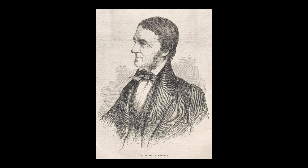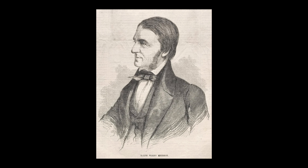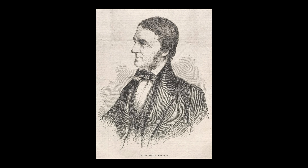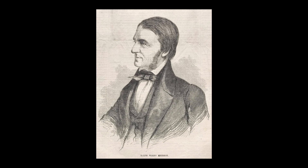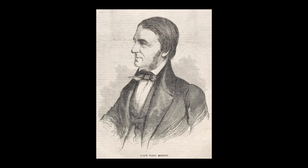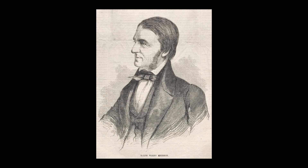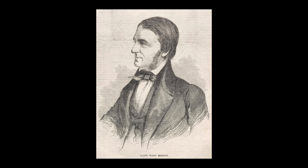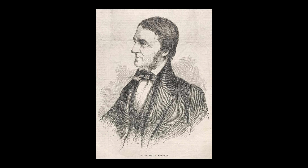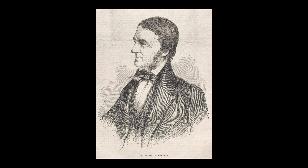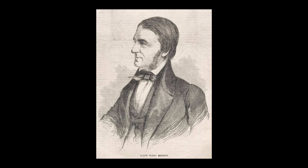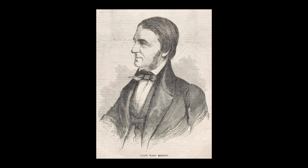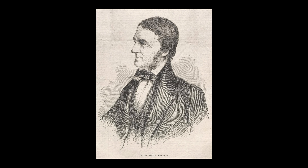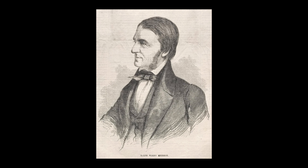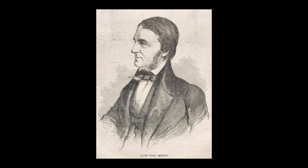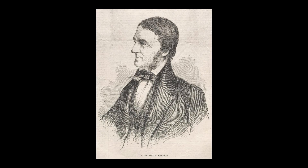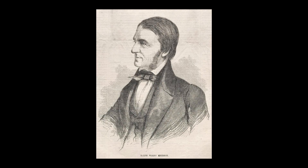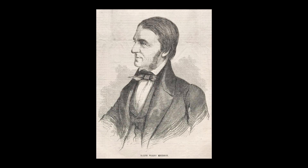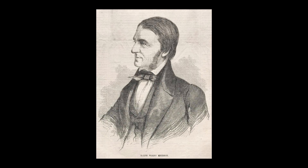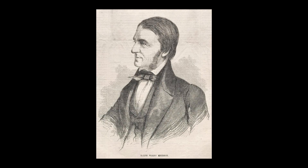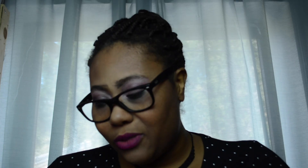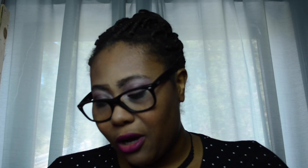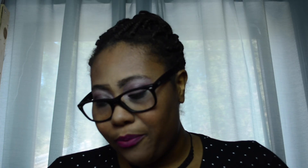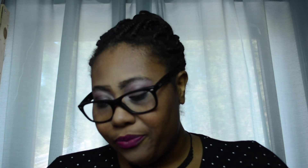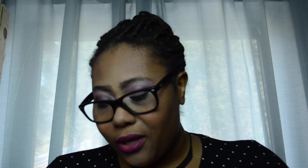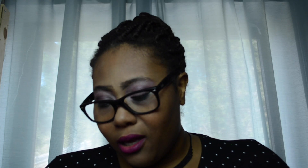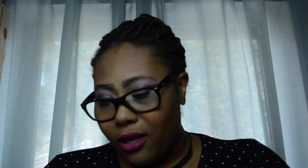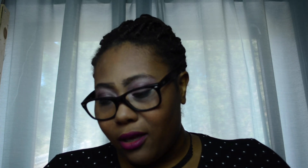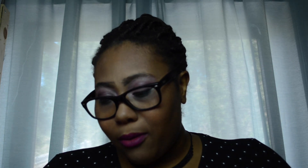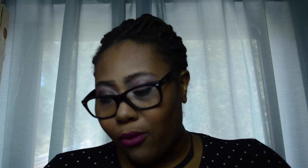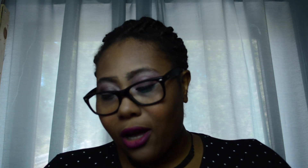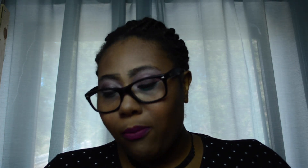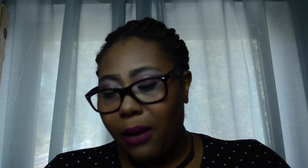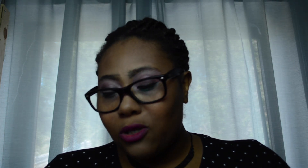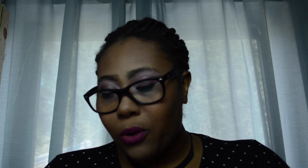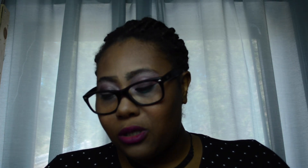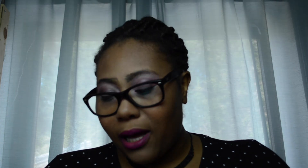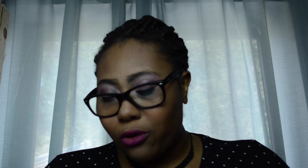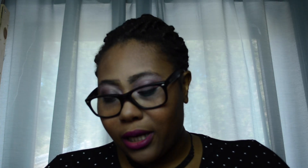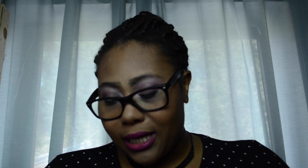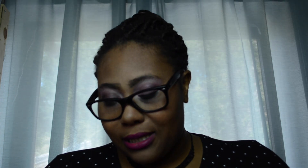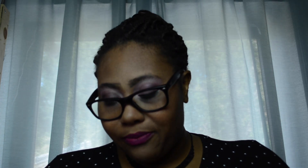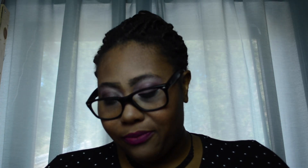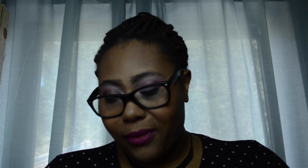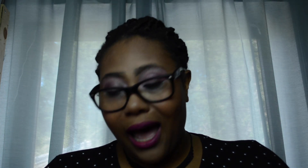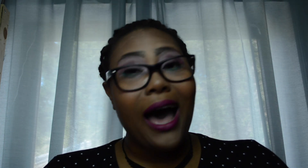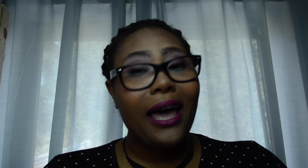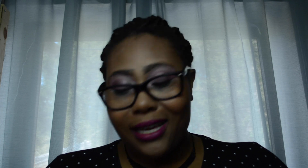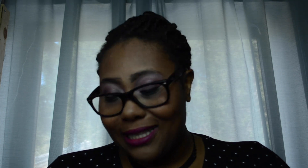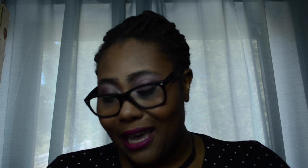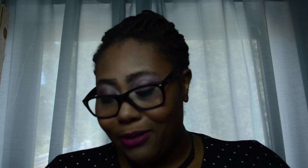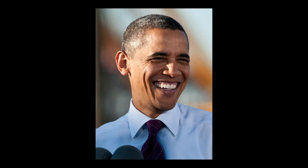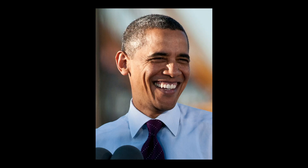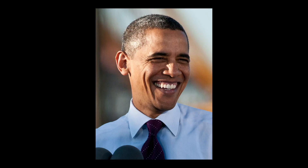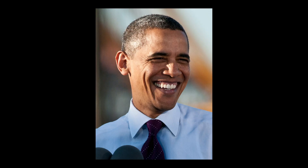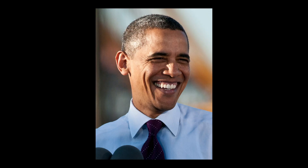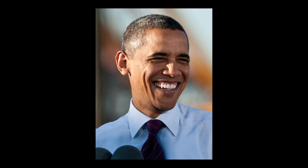next one, how about we go with Barack Obama next? So, Barack Obama's quotes about critics. I